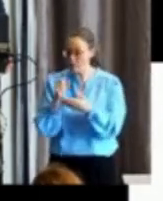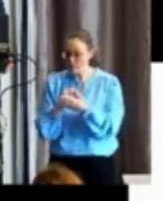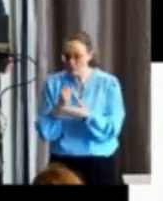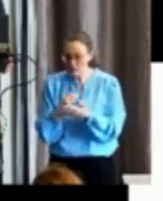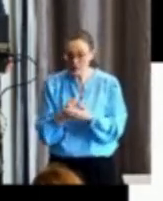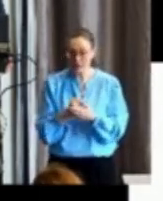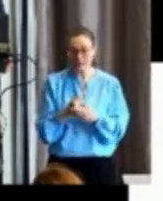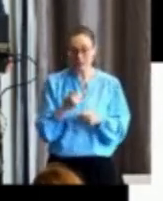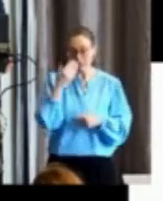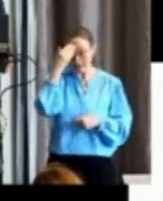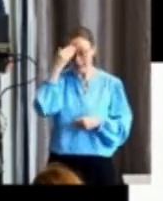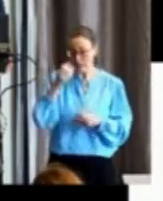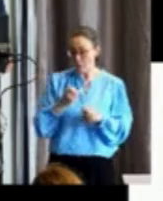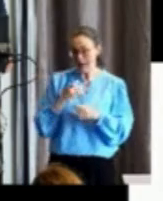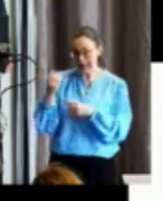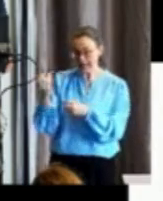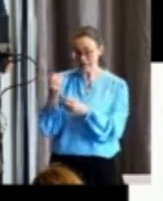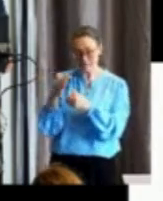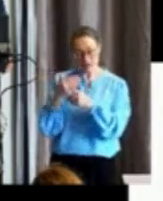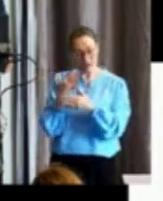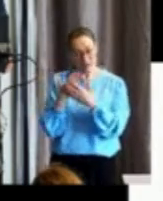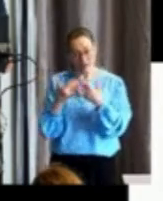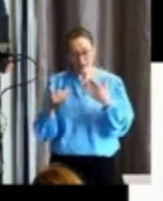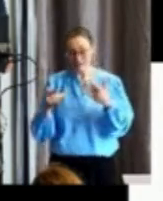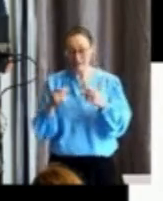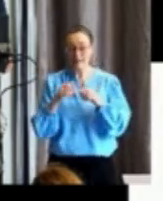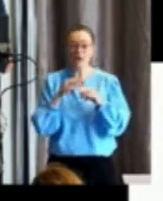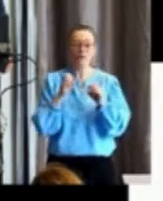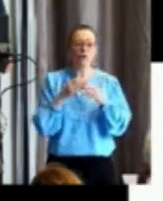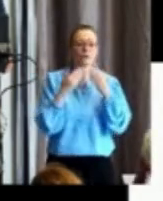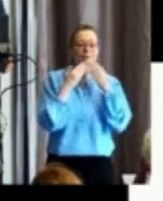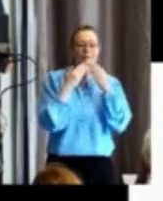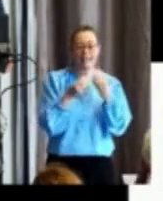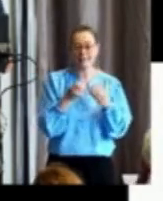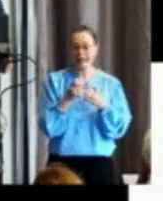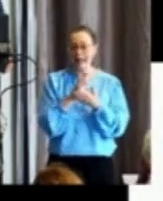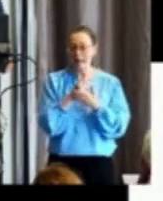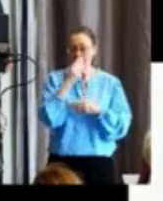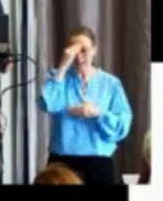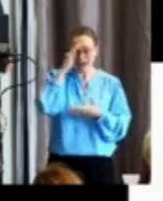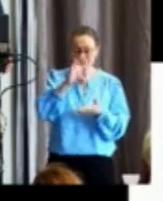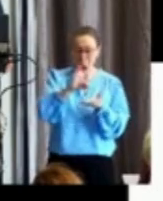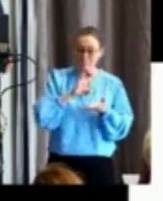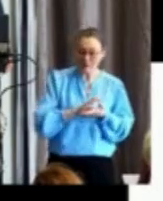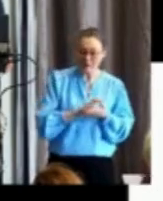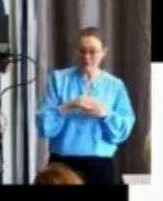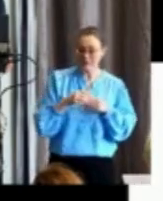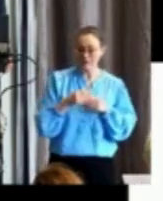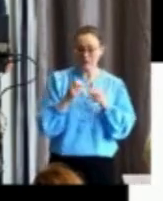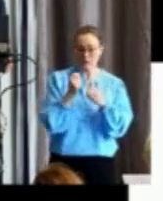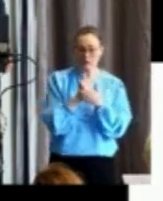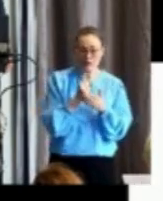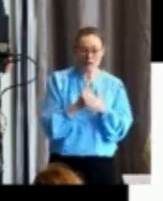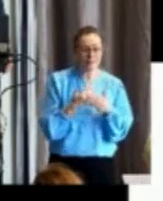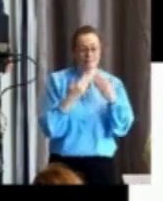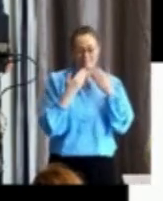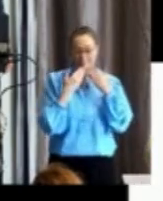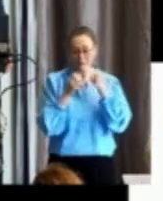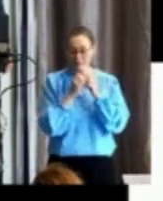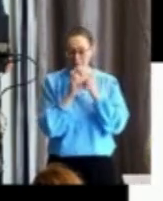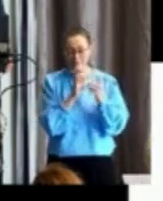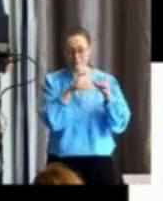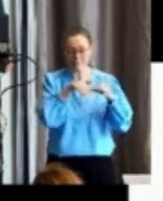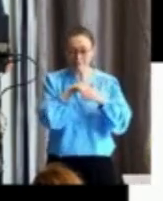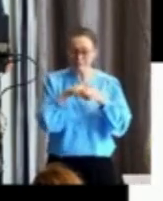it's asking a lot from them. Obviously like to thank Epilepsy Ireland for funding this for the study, everyone in FutureNeuro that contributed to